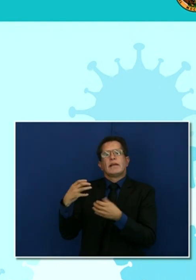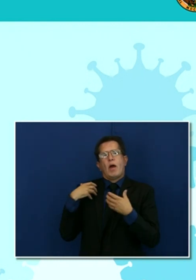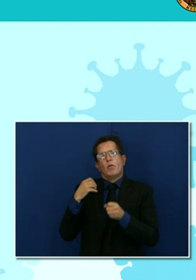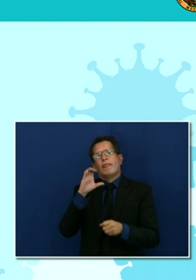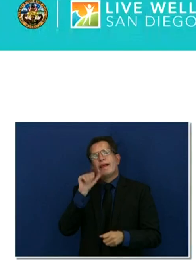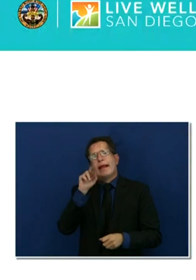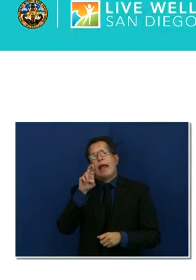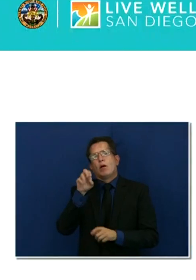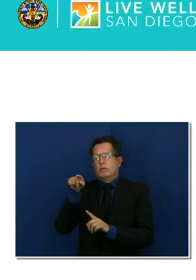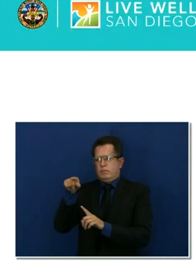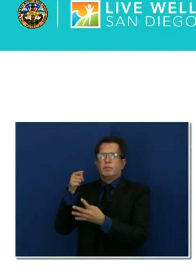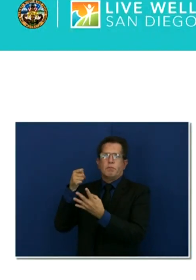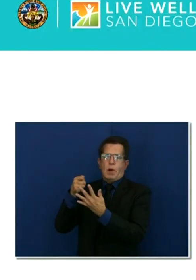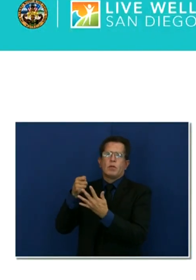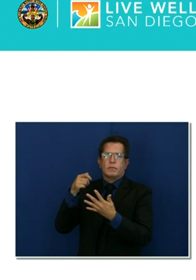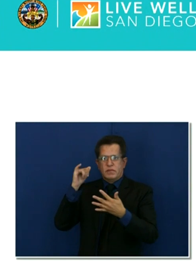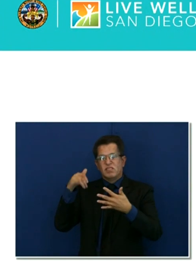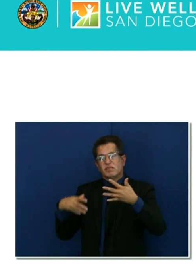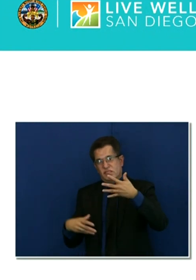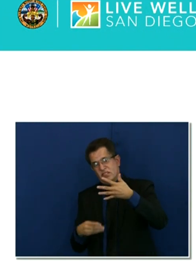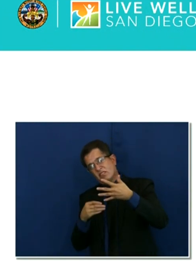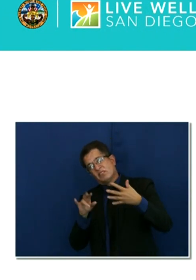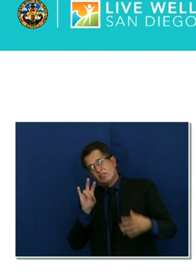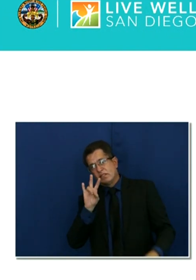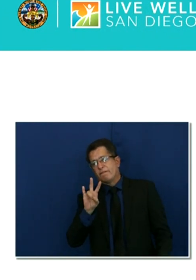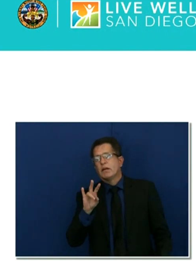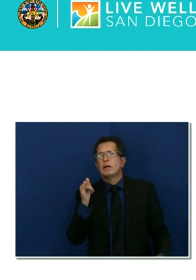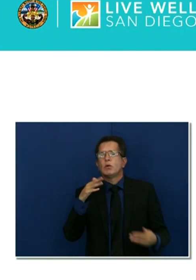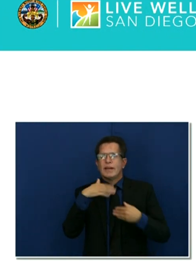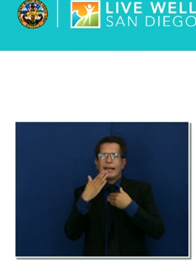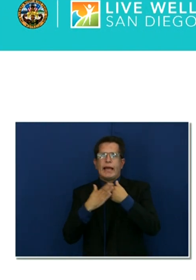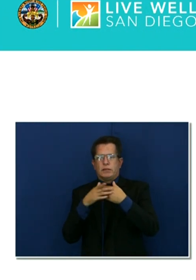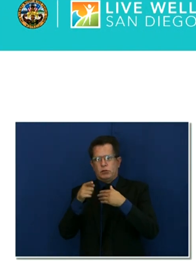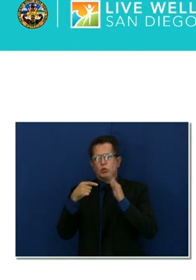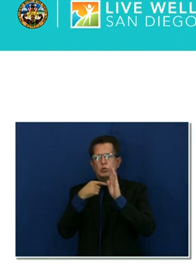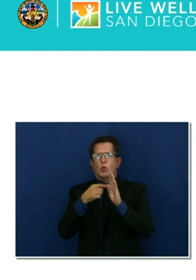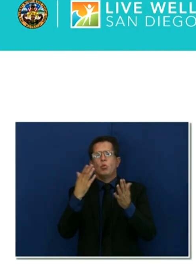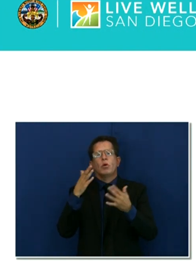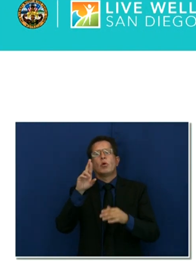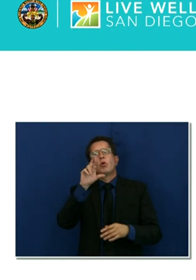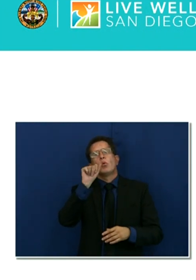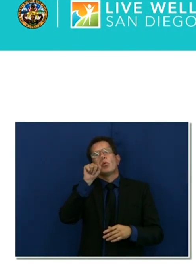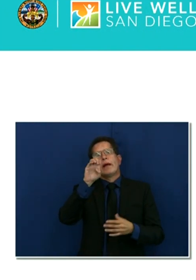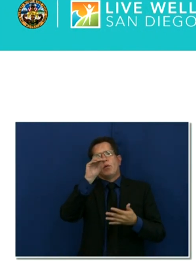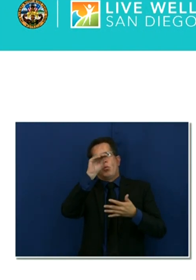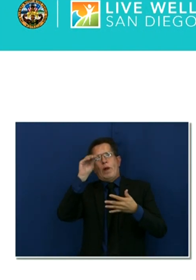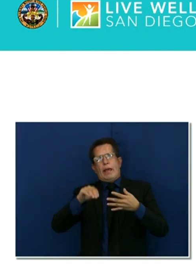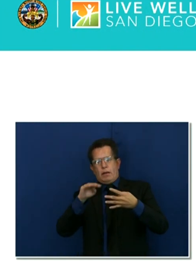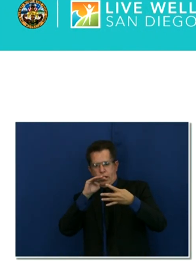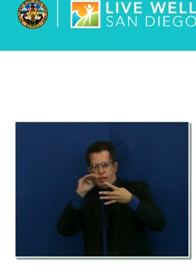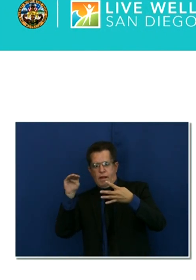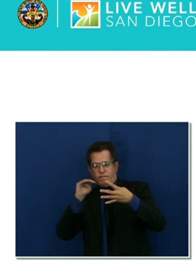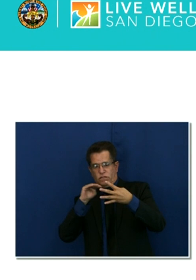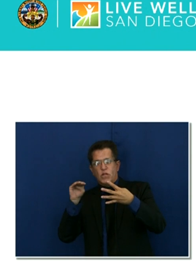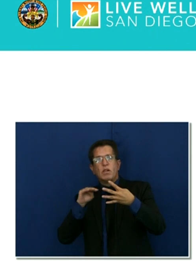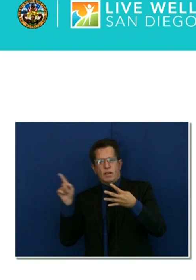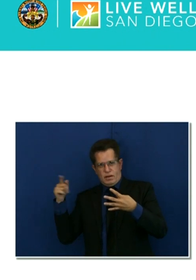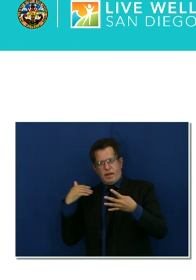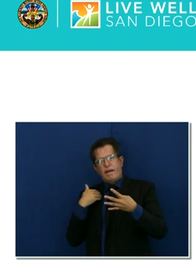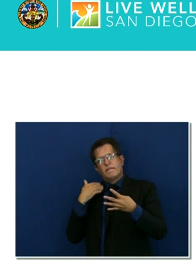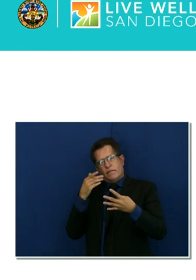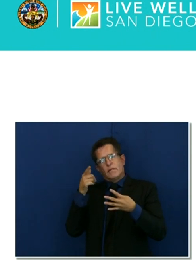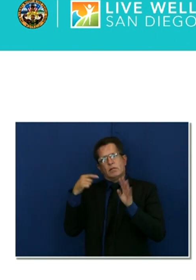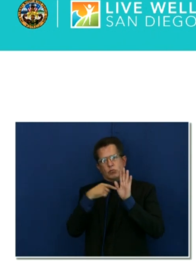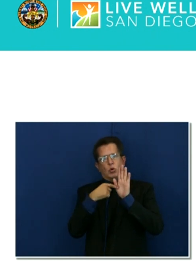the next metric, which is related to case rates. This is explained in the Blueprint for a Safer